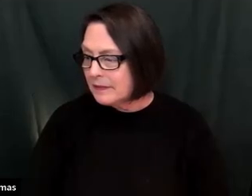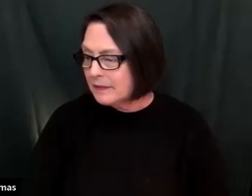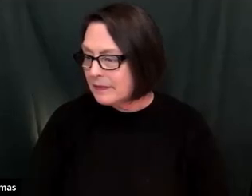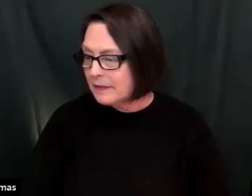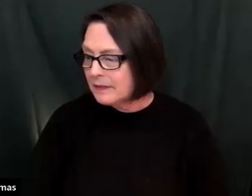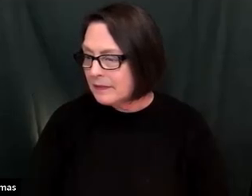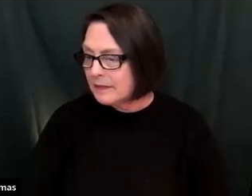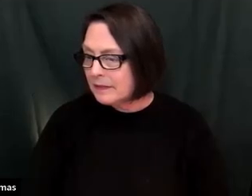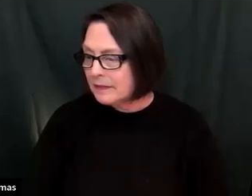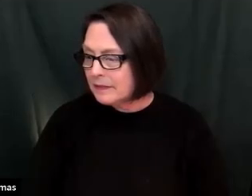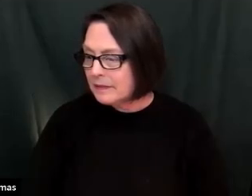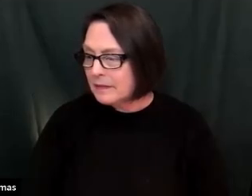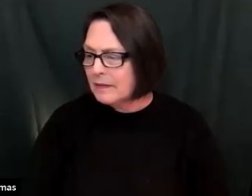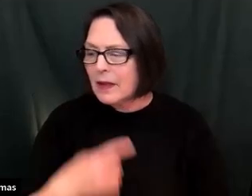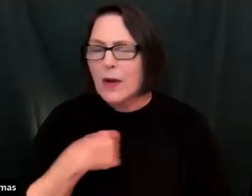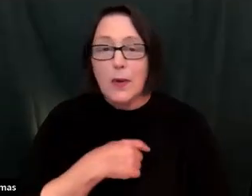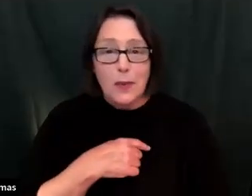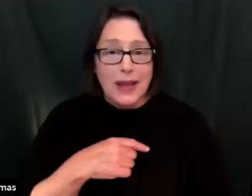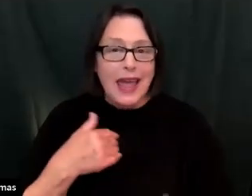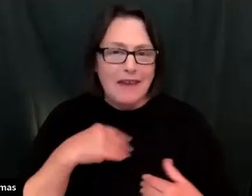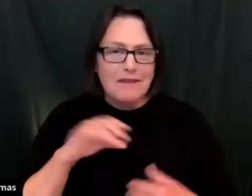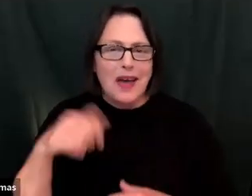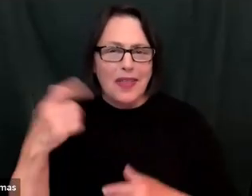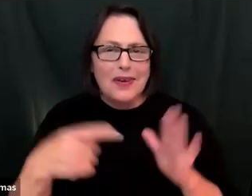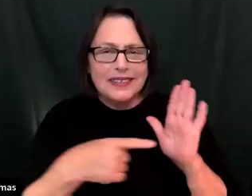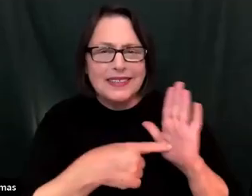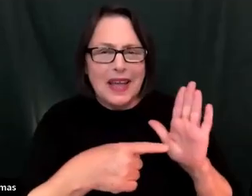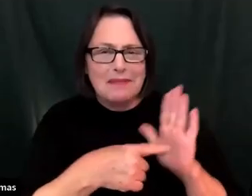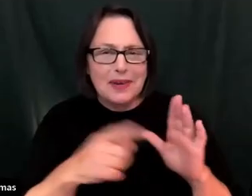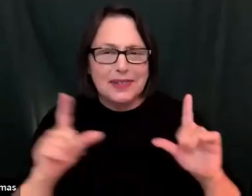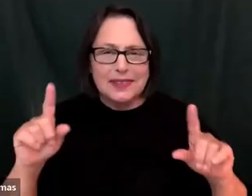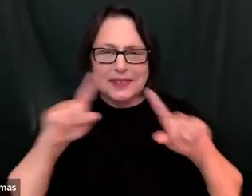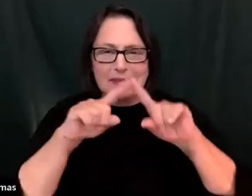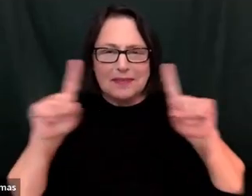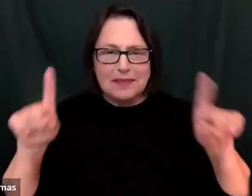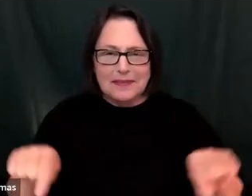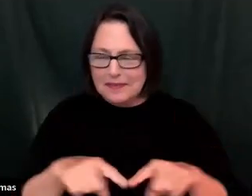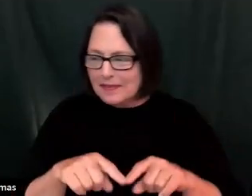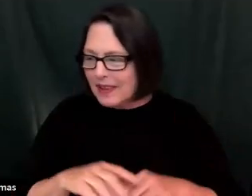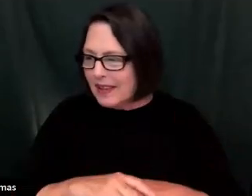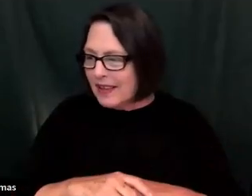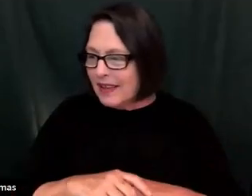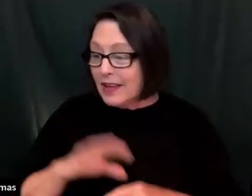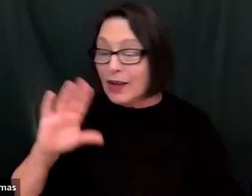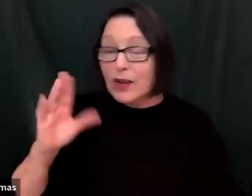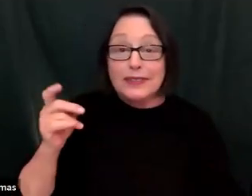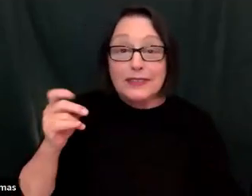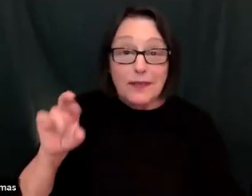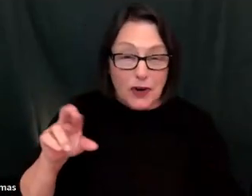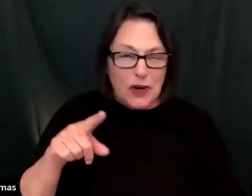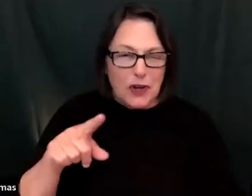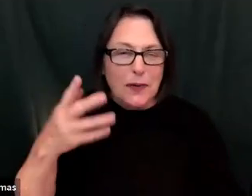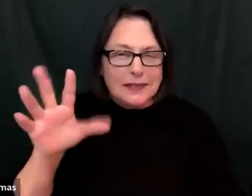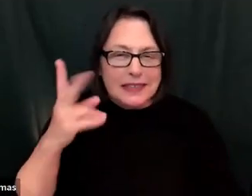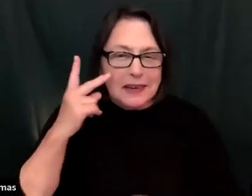We've included a couple of other examples. So this is Christopher, who you've seen a couple of videos of